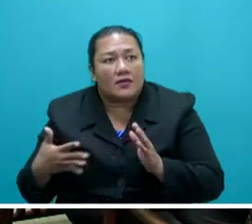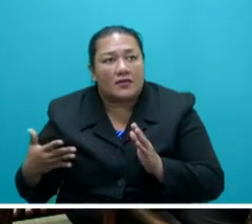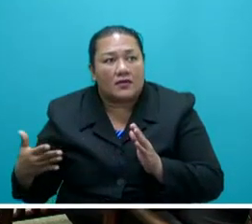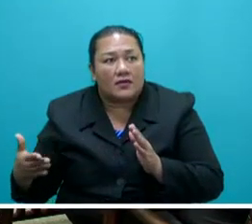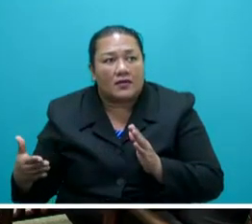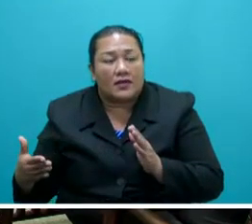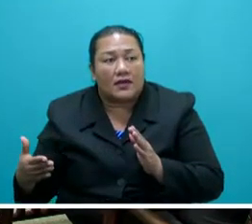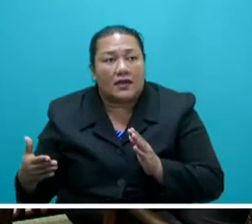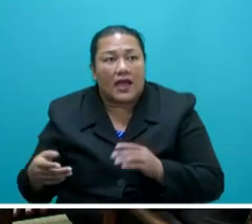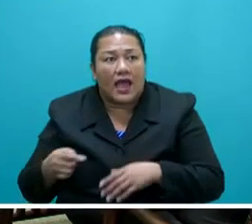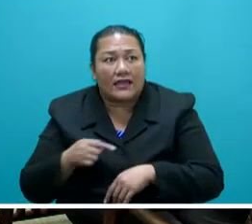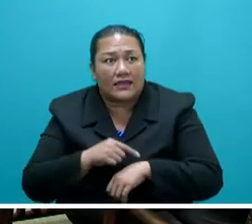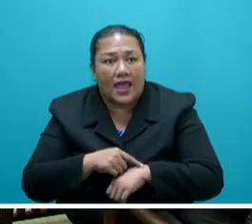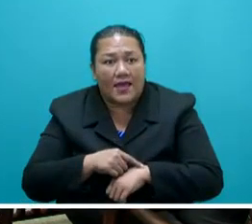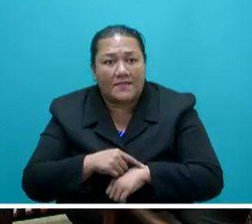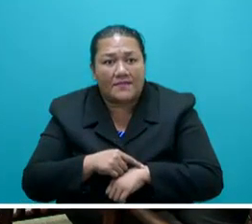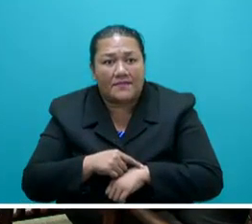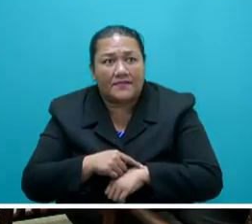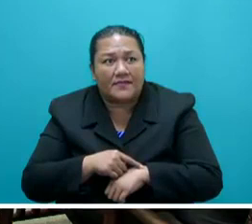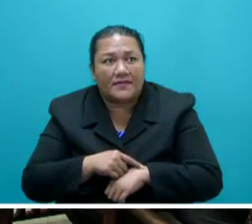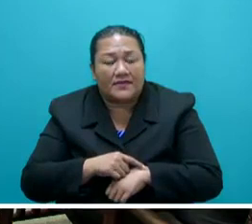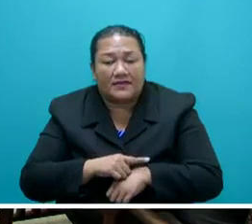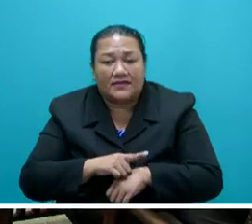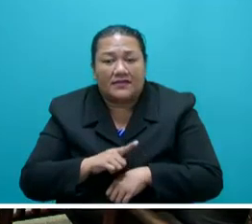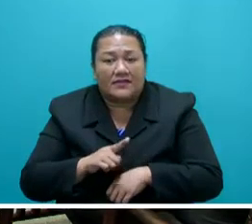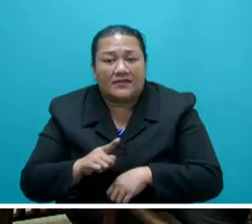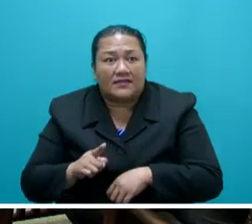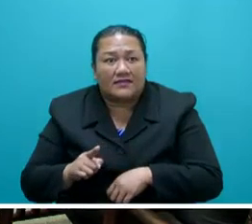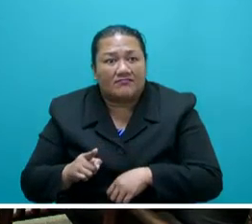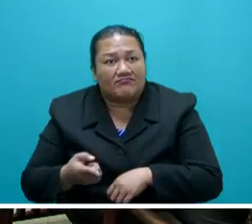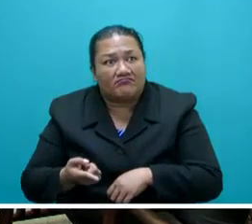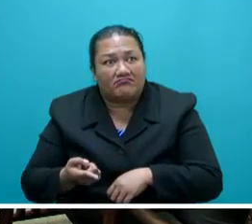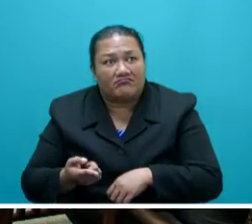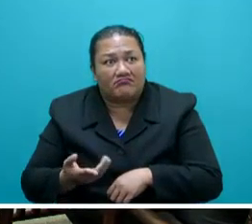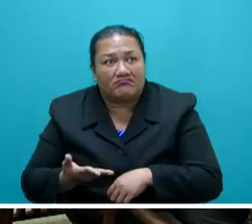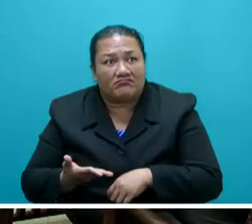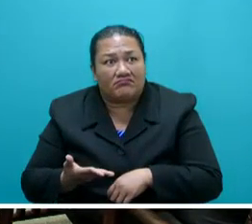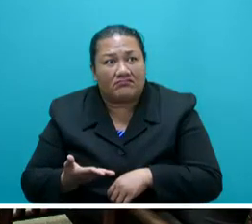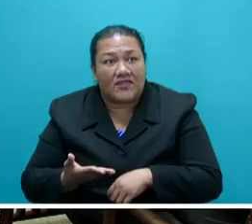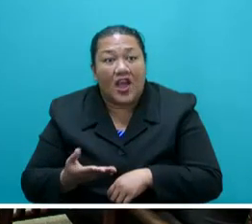TB, and therefore we need to take